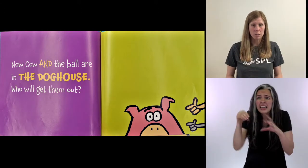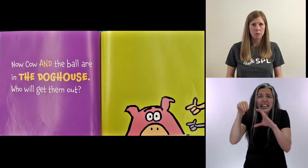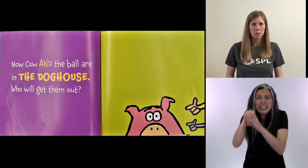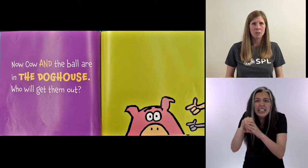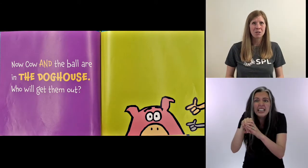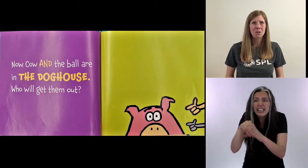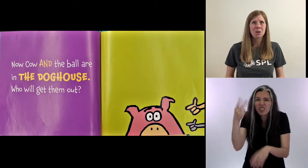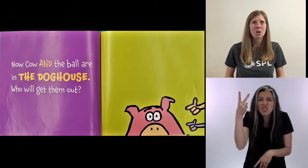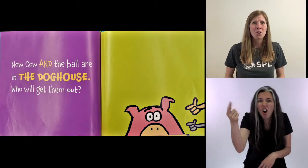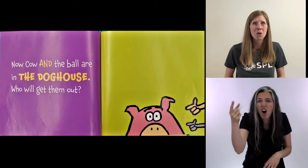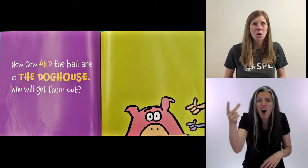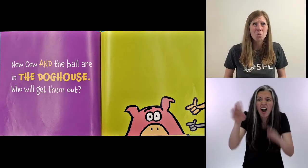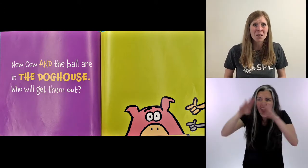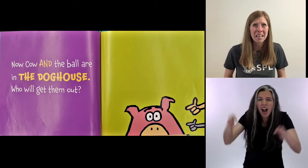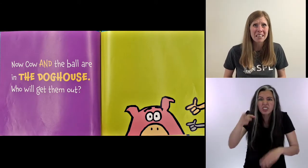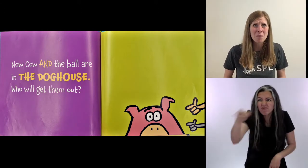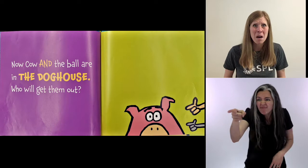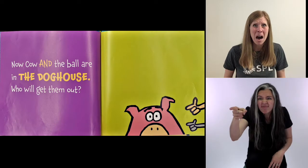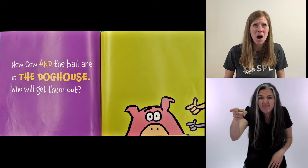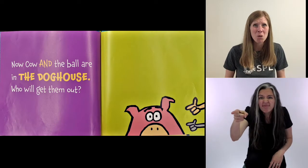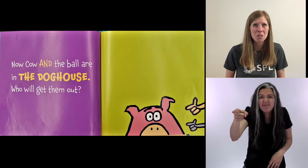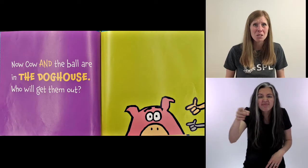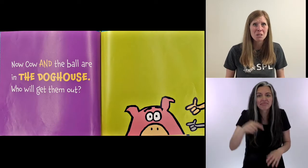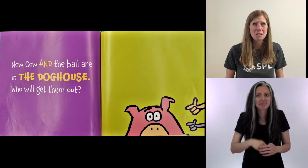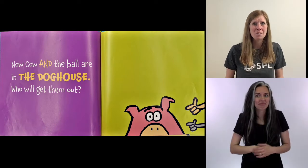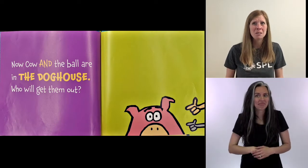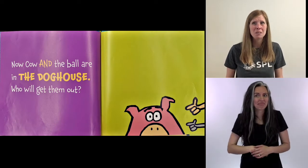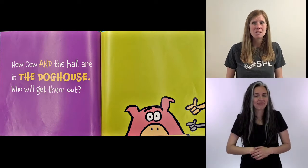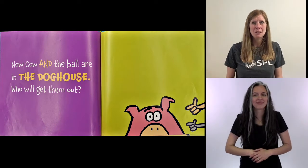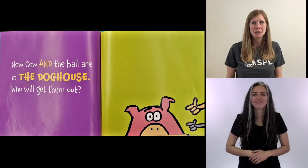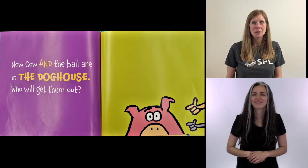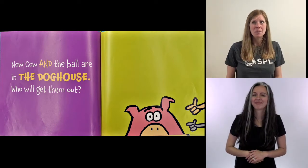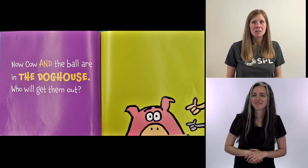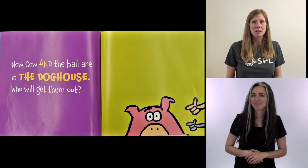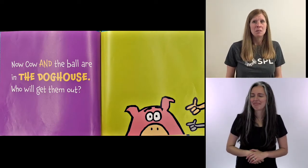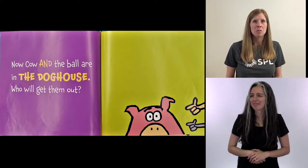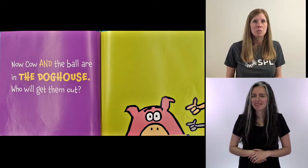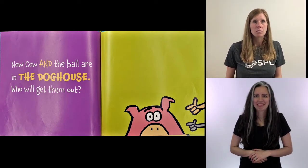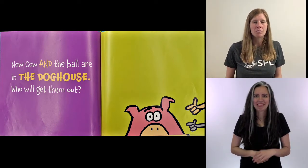doghouse. Who will get them out?